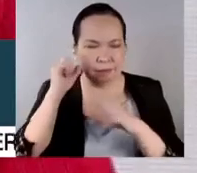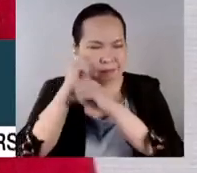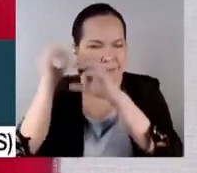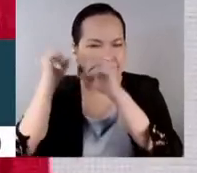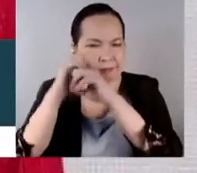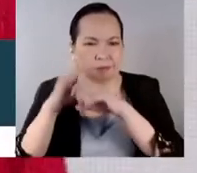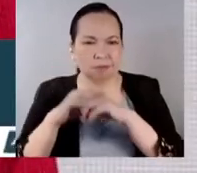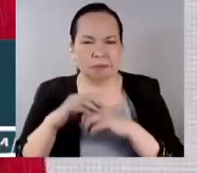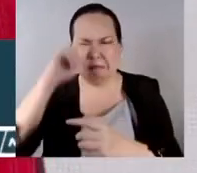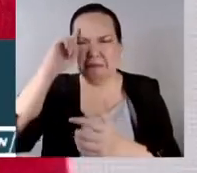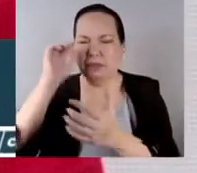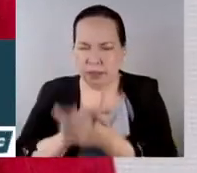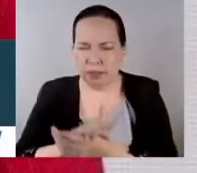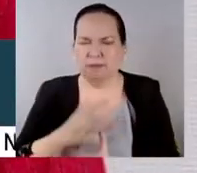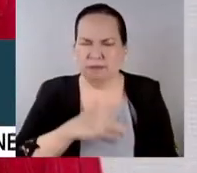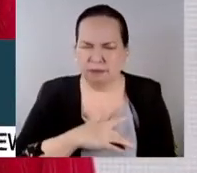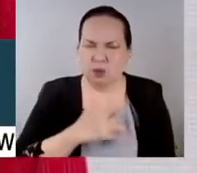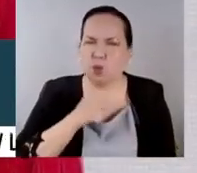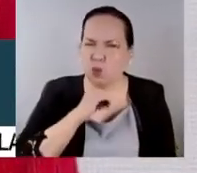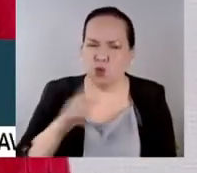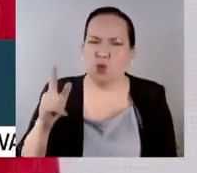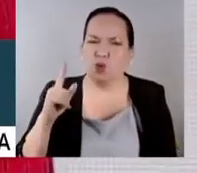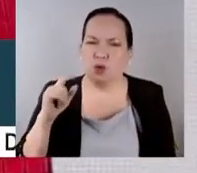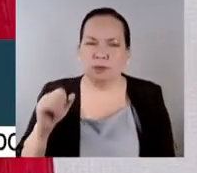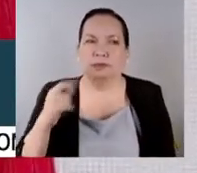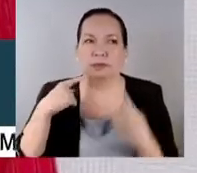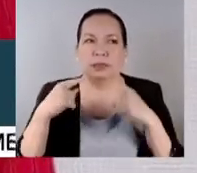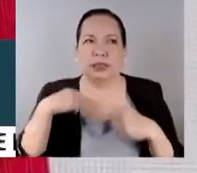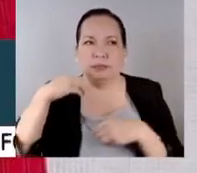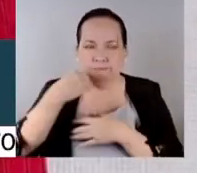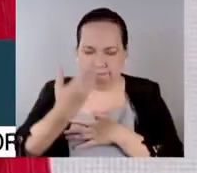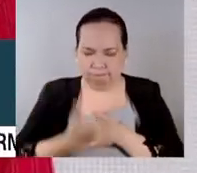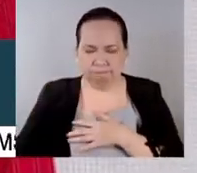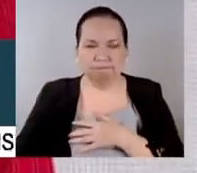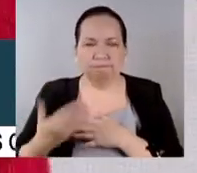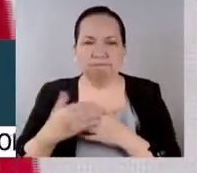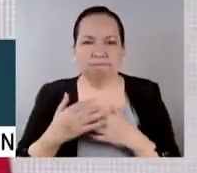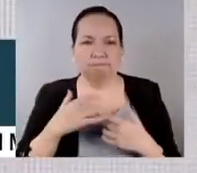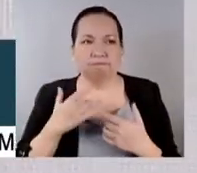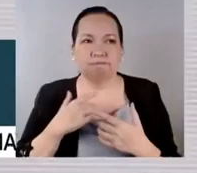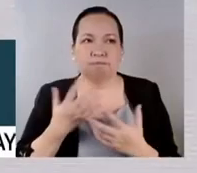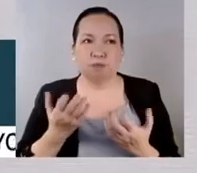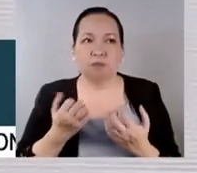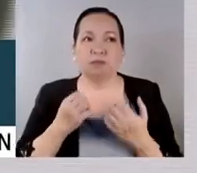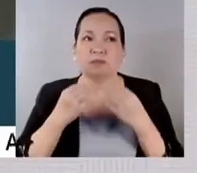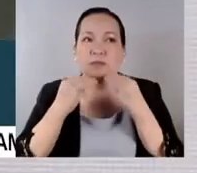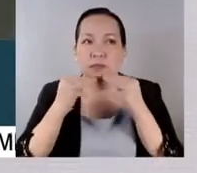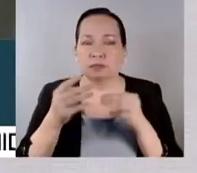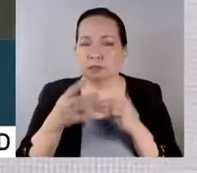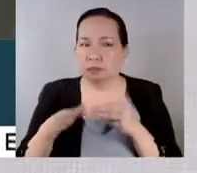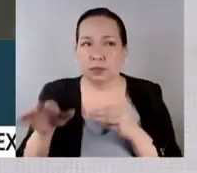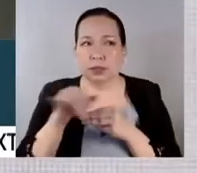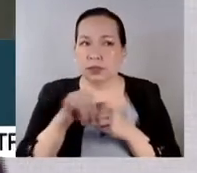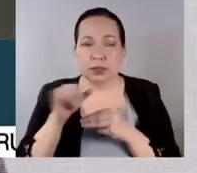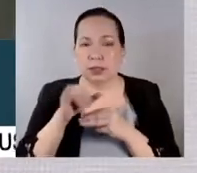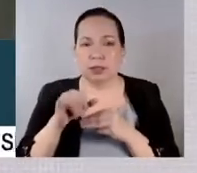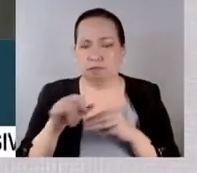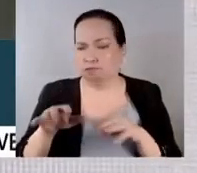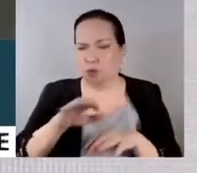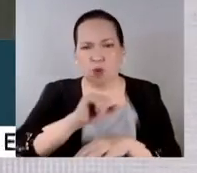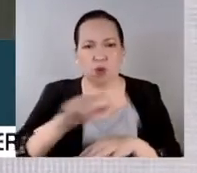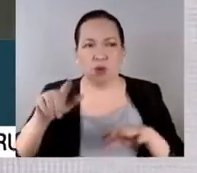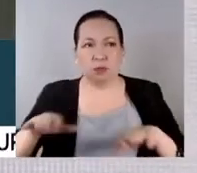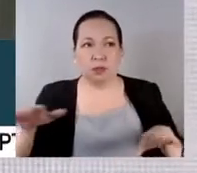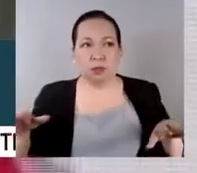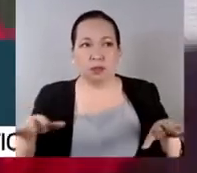but really feel it with every cell in my body. And I just want to send a message out there to every young person. Be in the